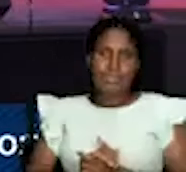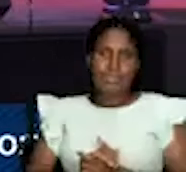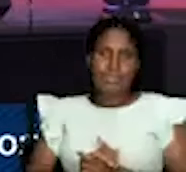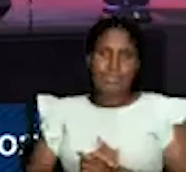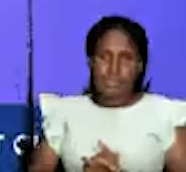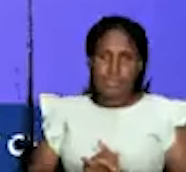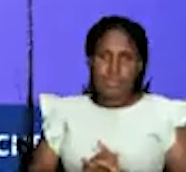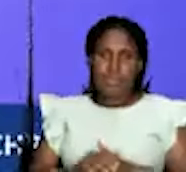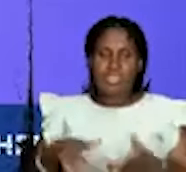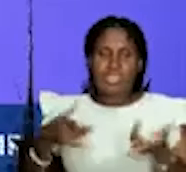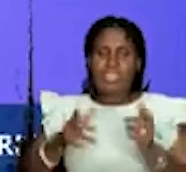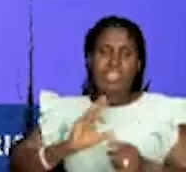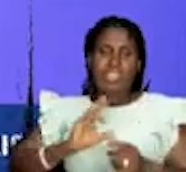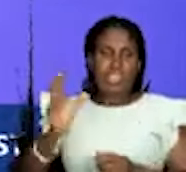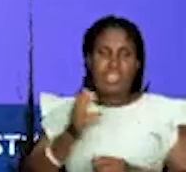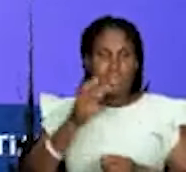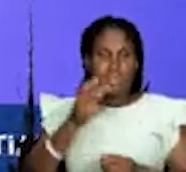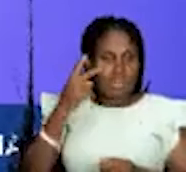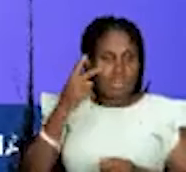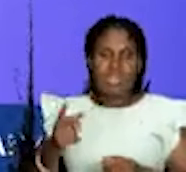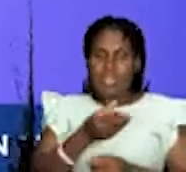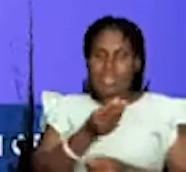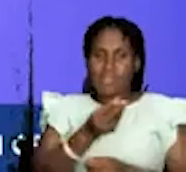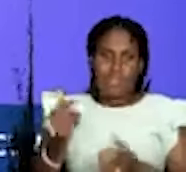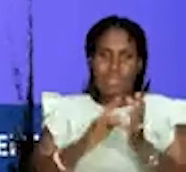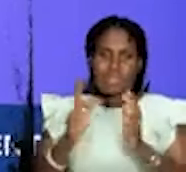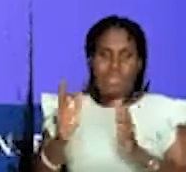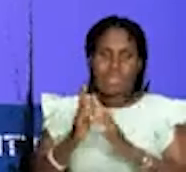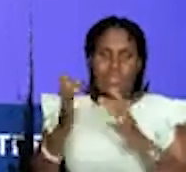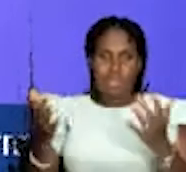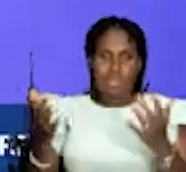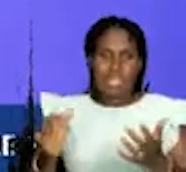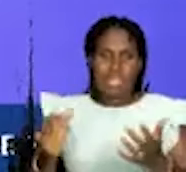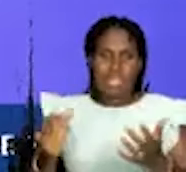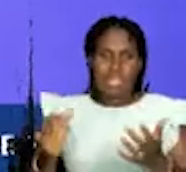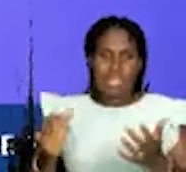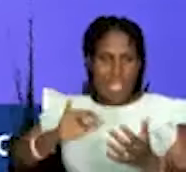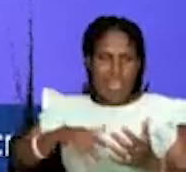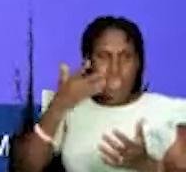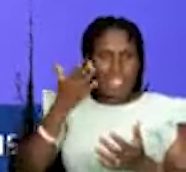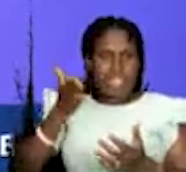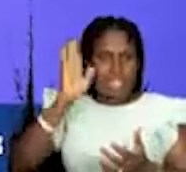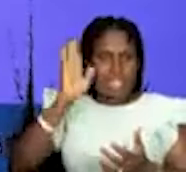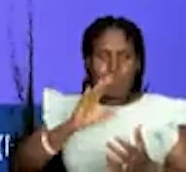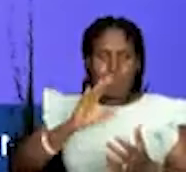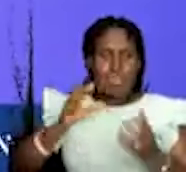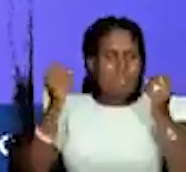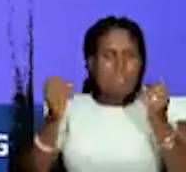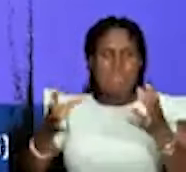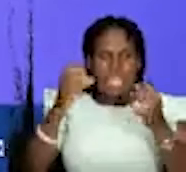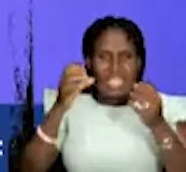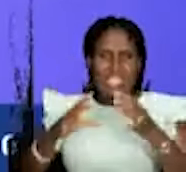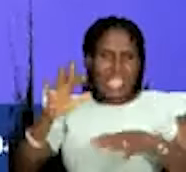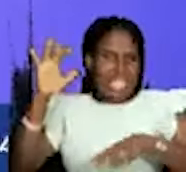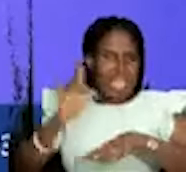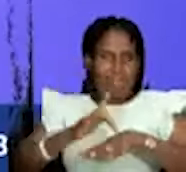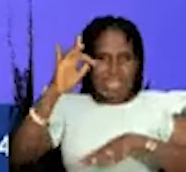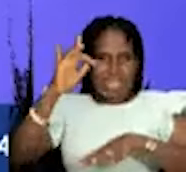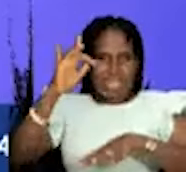Let's consider a few scriptures. I sense that there will be many impartations while you are hearing me teach. And the reason